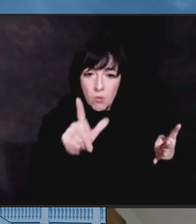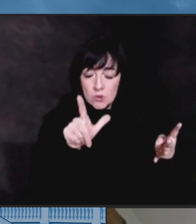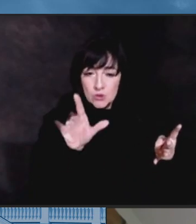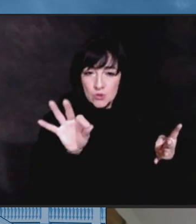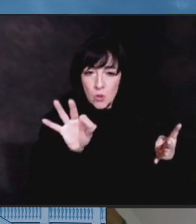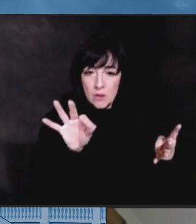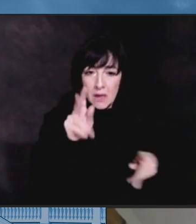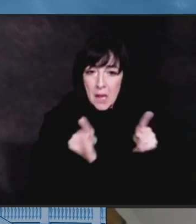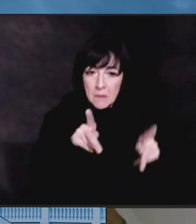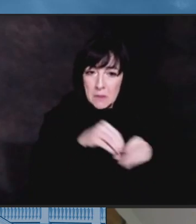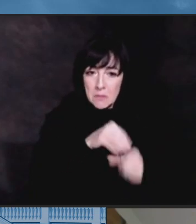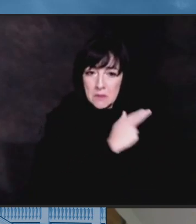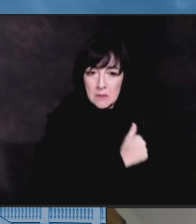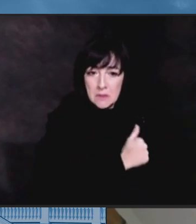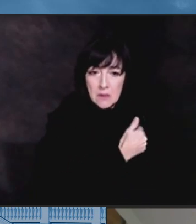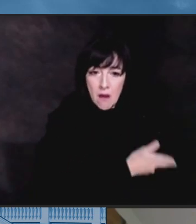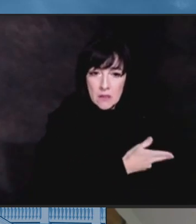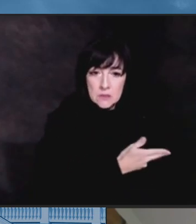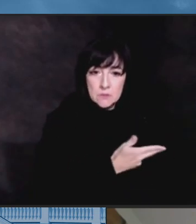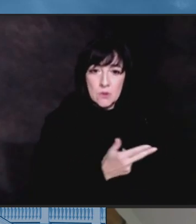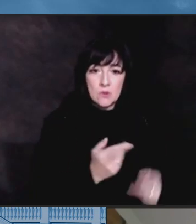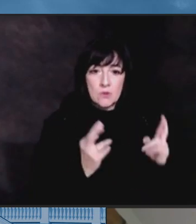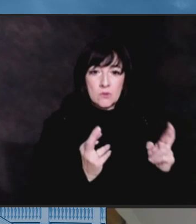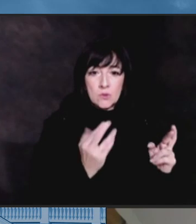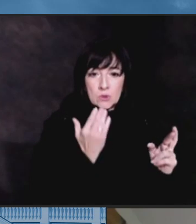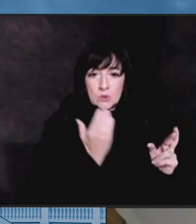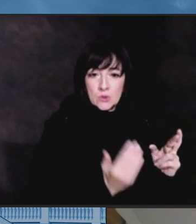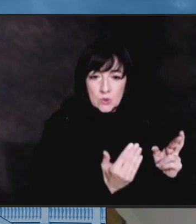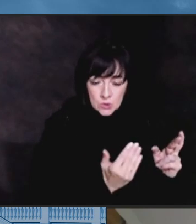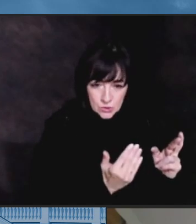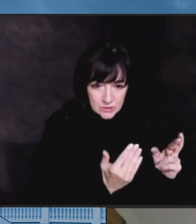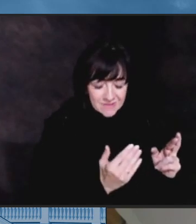recent run up in hospitalizations, driven by